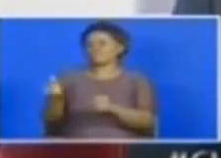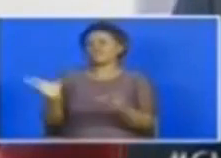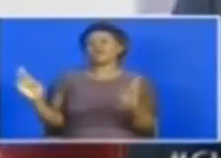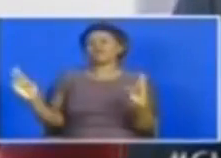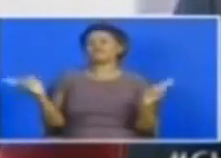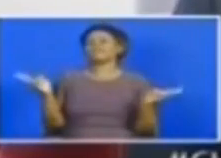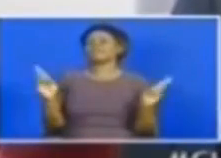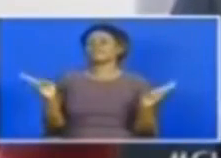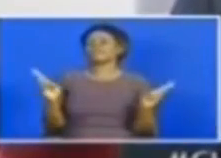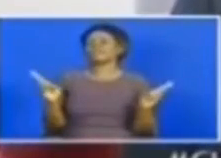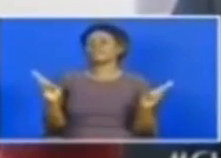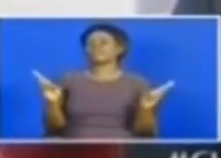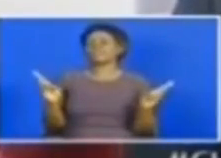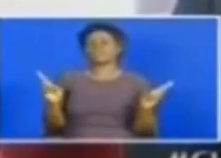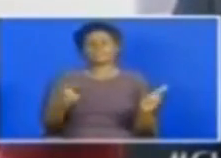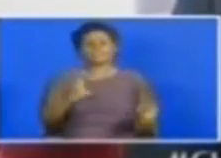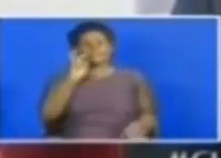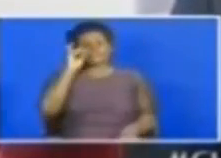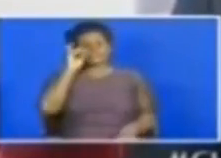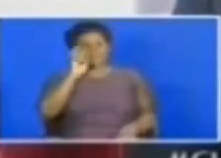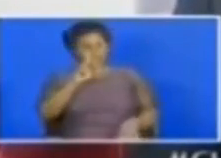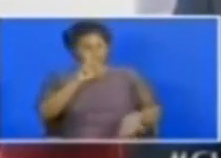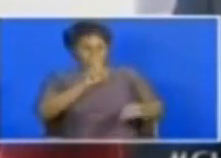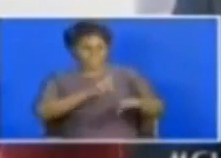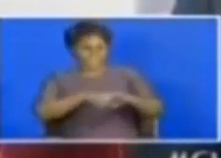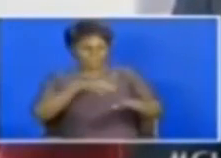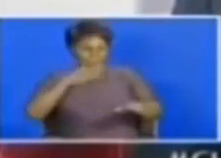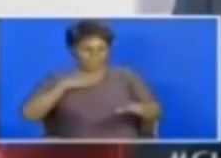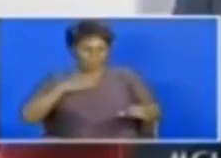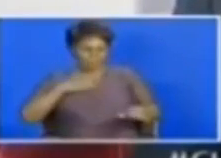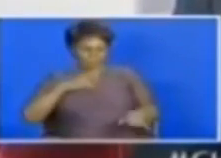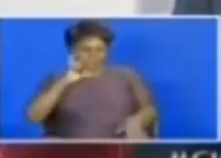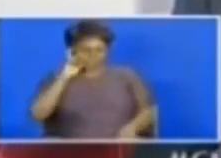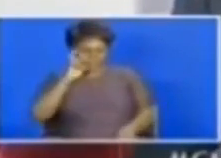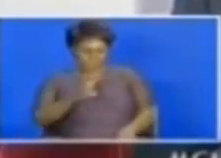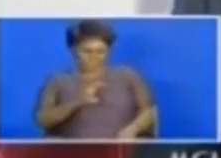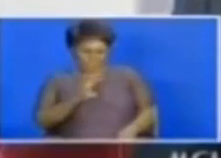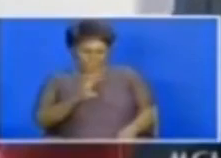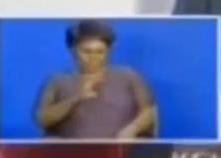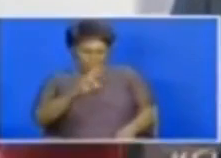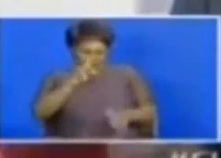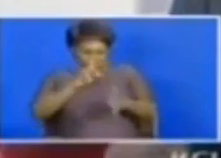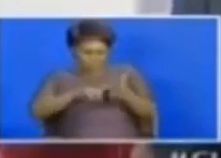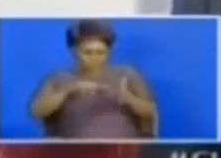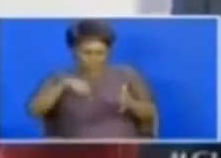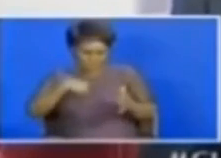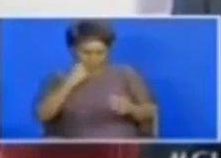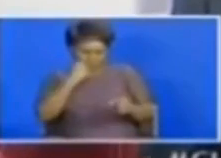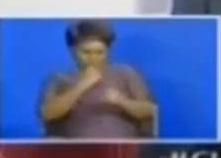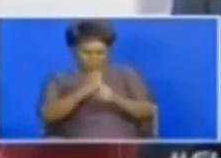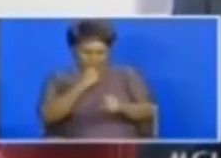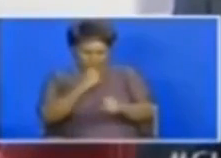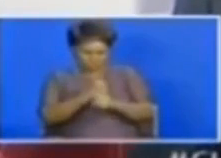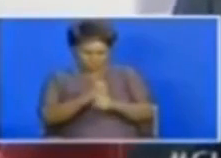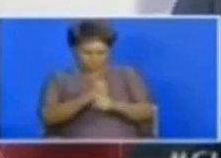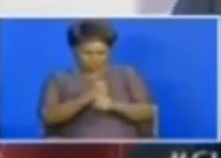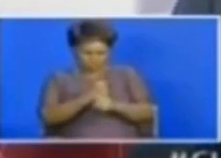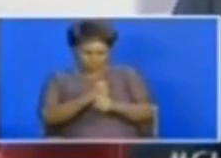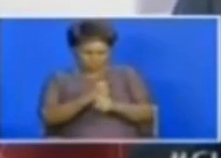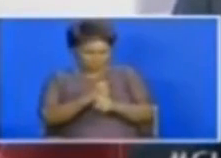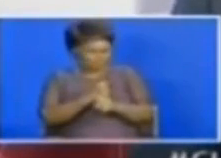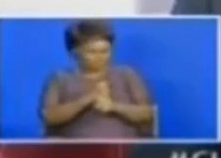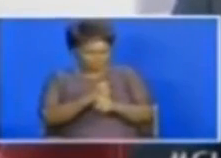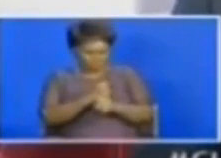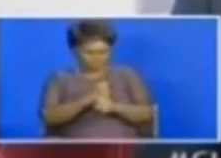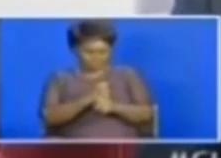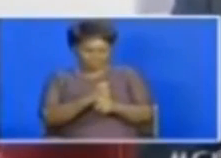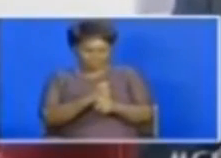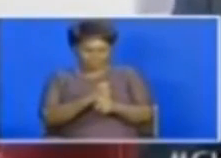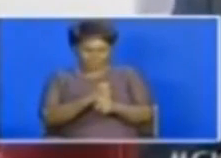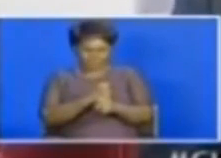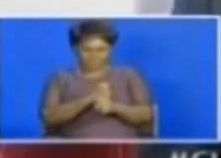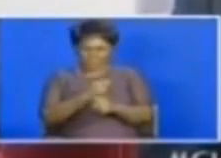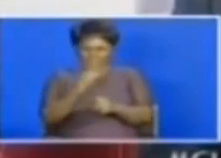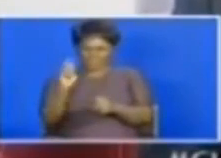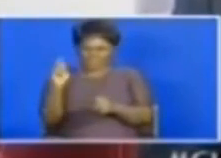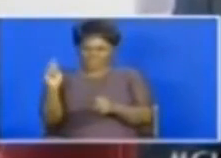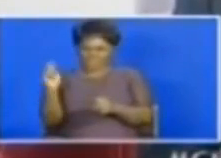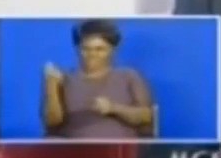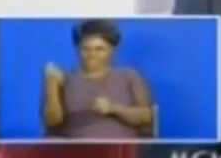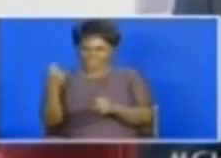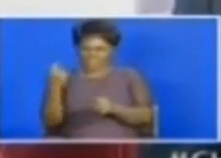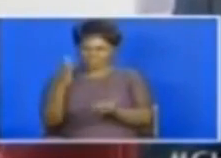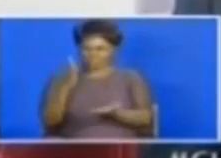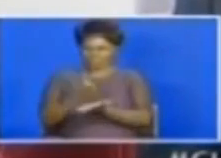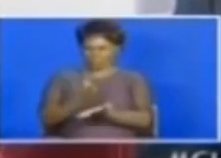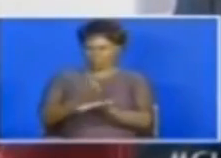I mean, when you check our timelines and you see what we were expected to do at certain times, if Kenyans are